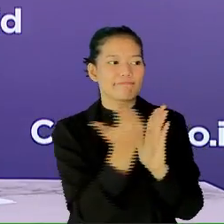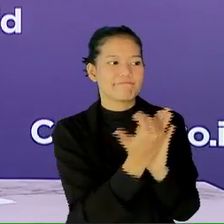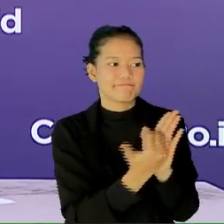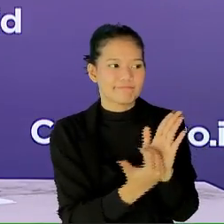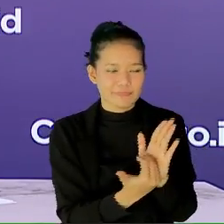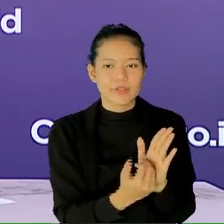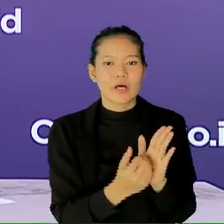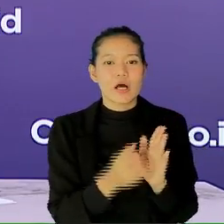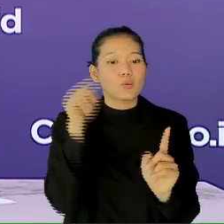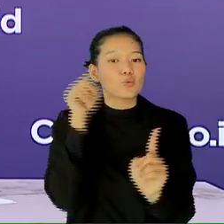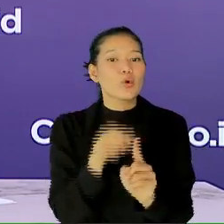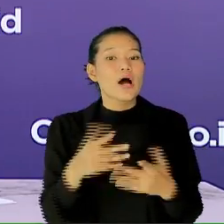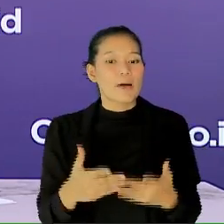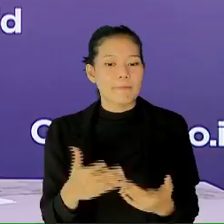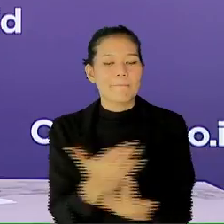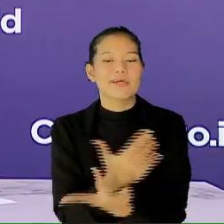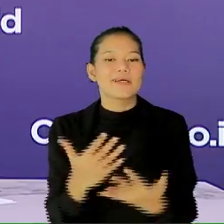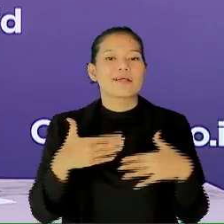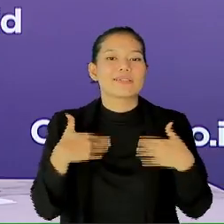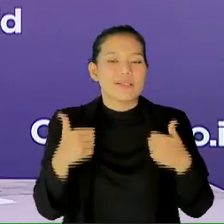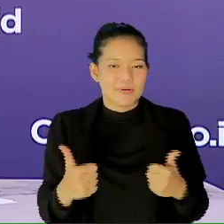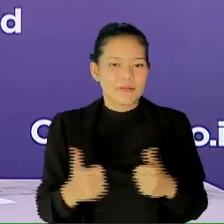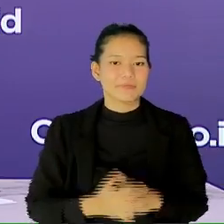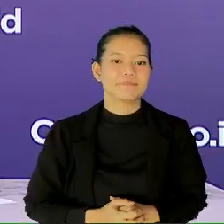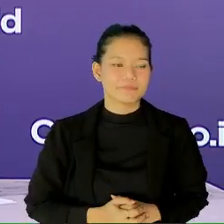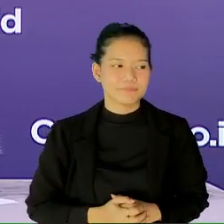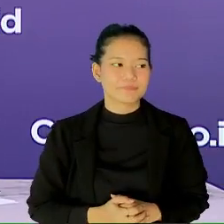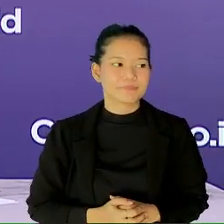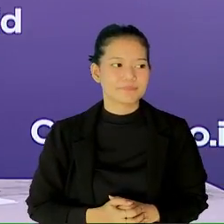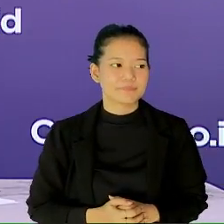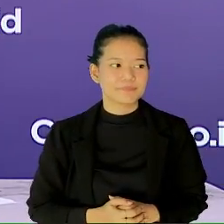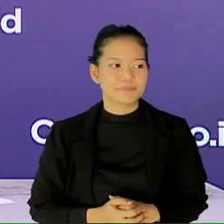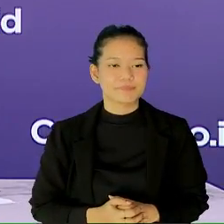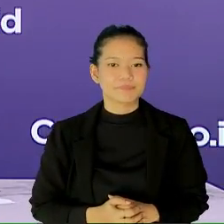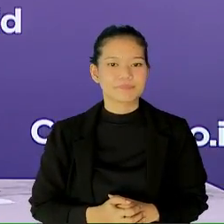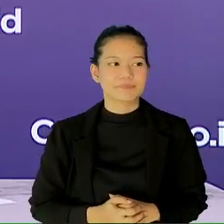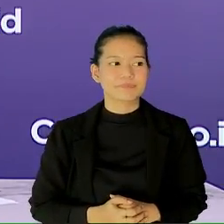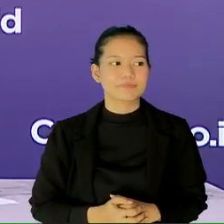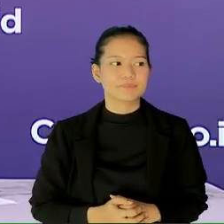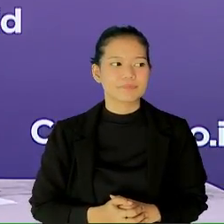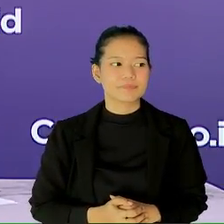are prepared solely for the safety of everyone.